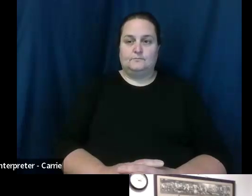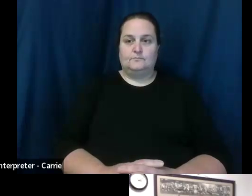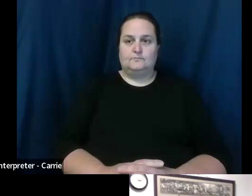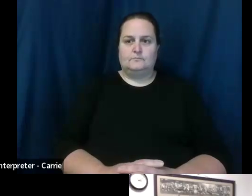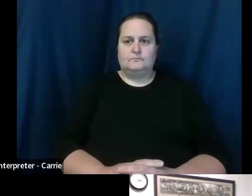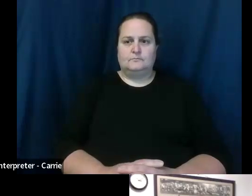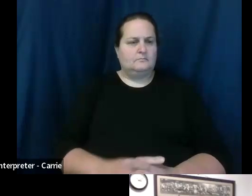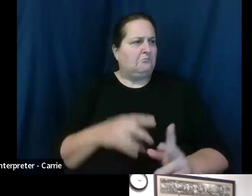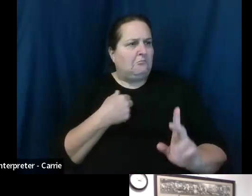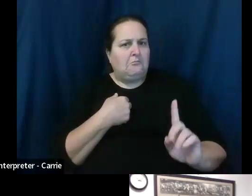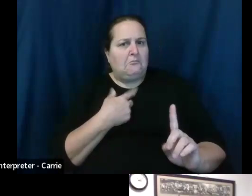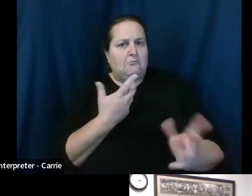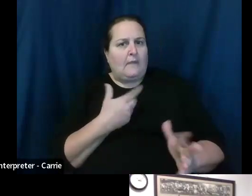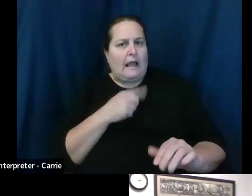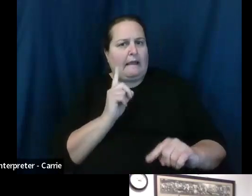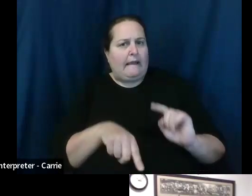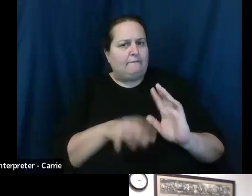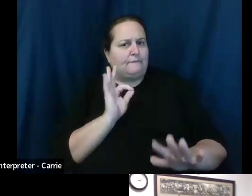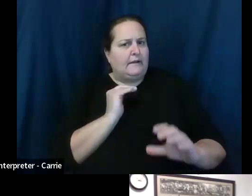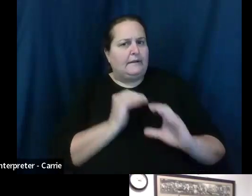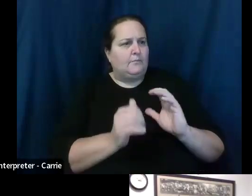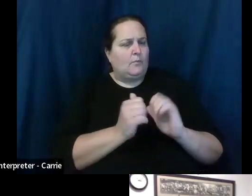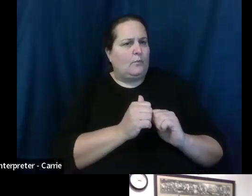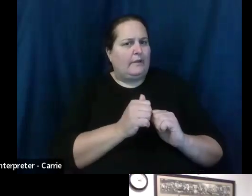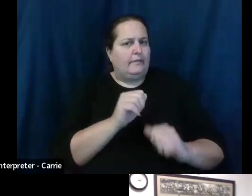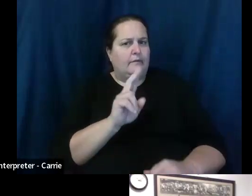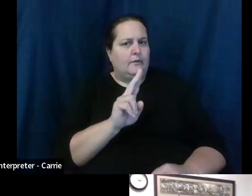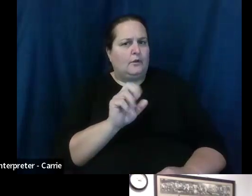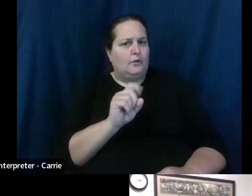Yeah, I can't find the email and stuff.